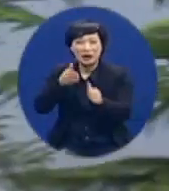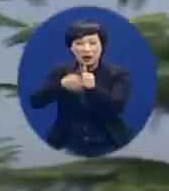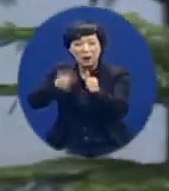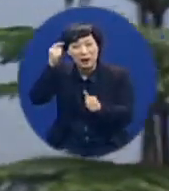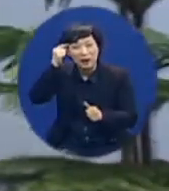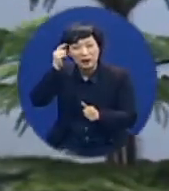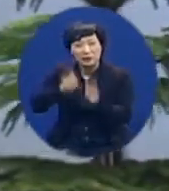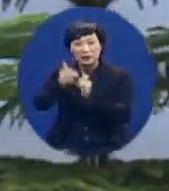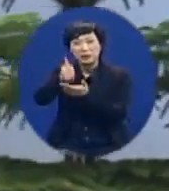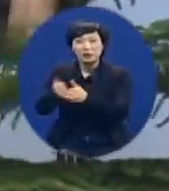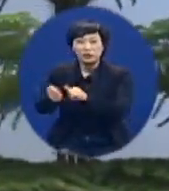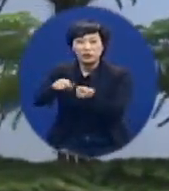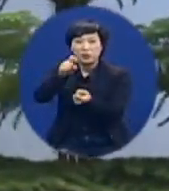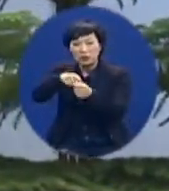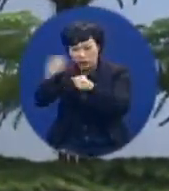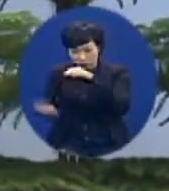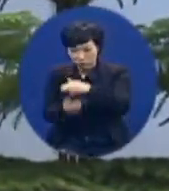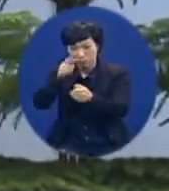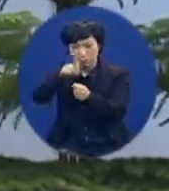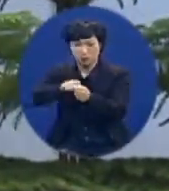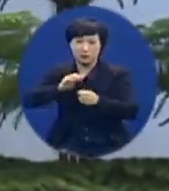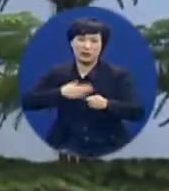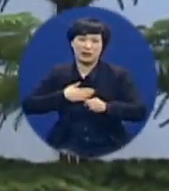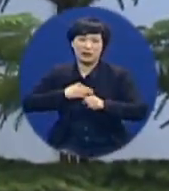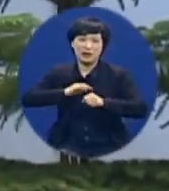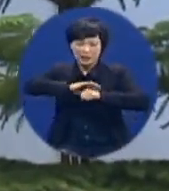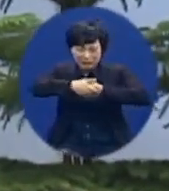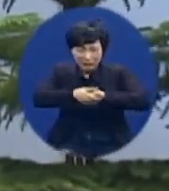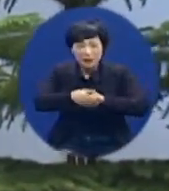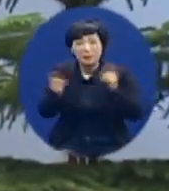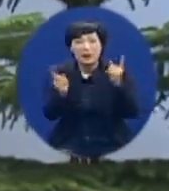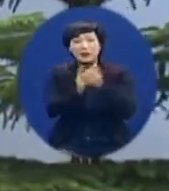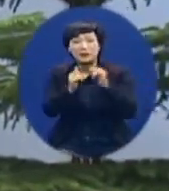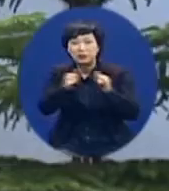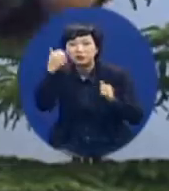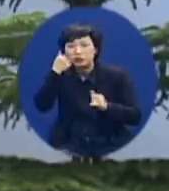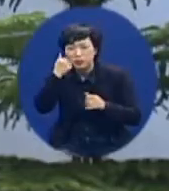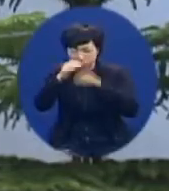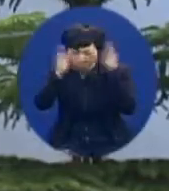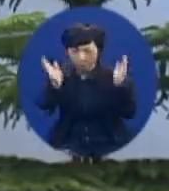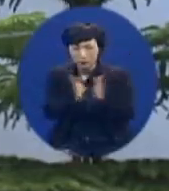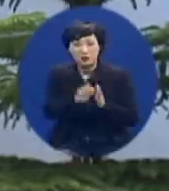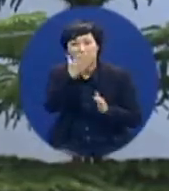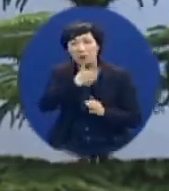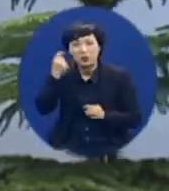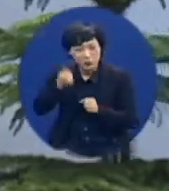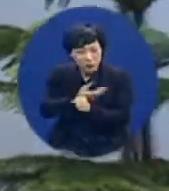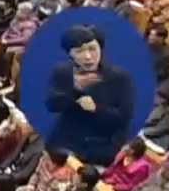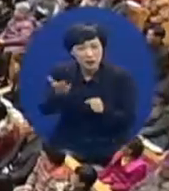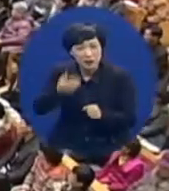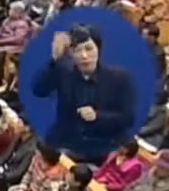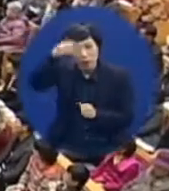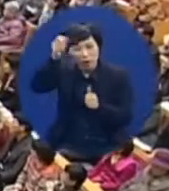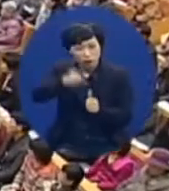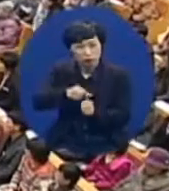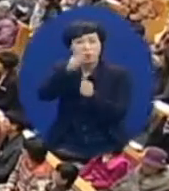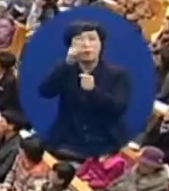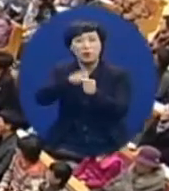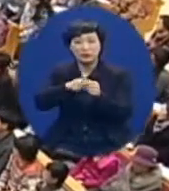Let us evangelize and win souls to fulfill the goal which Jesus died for man.